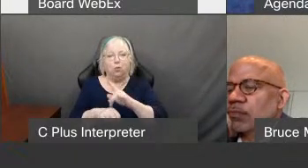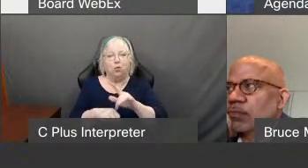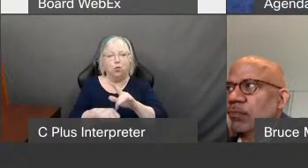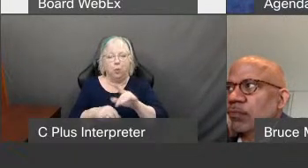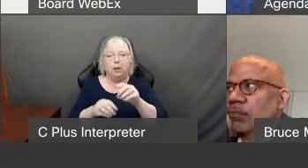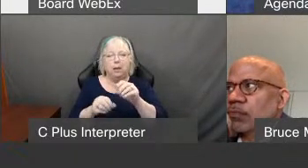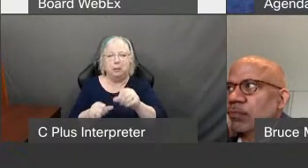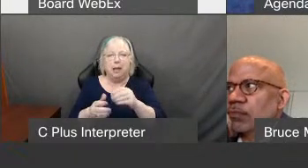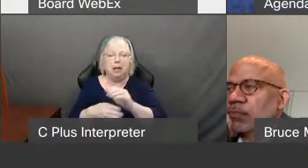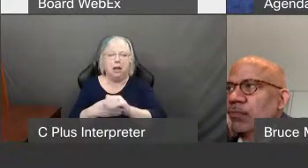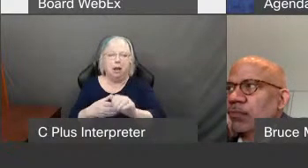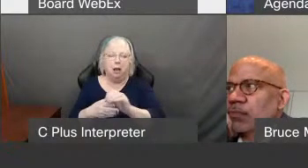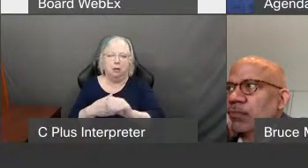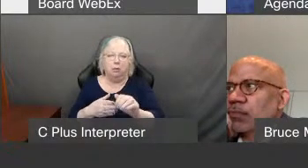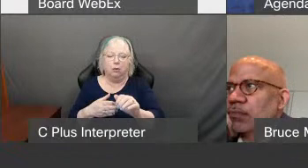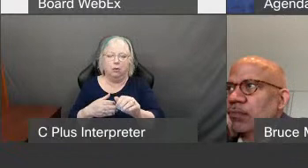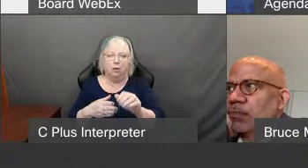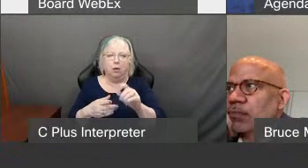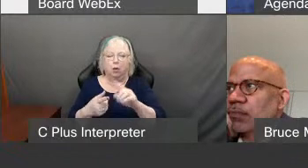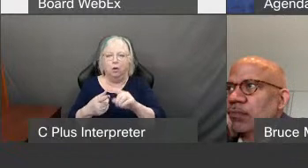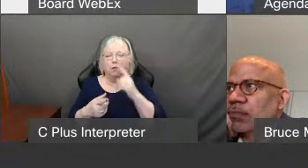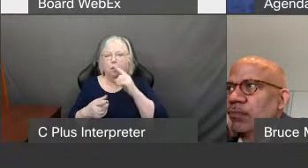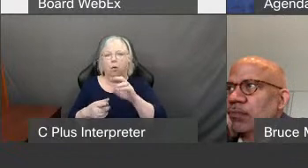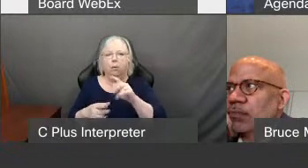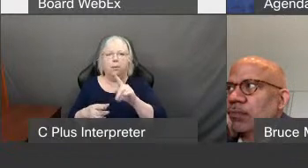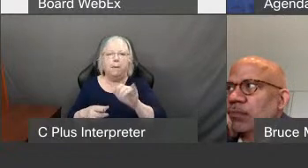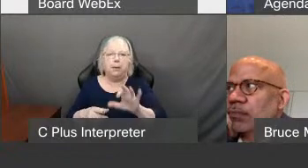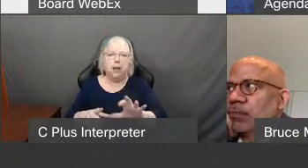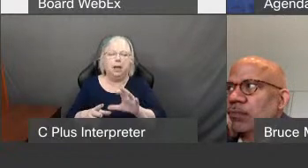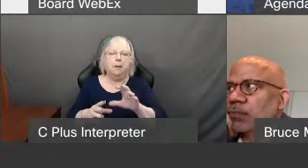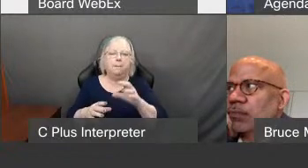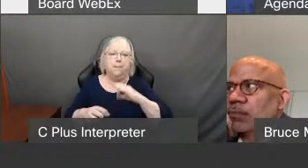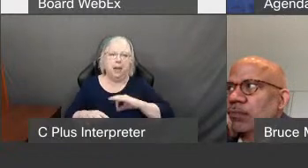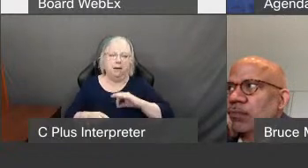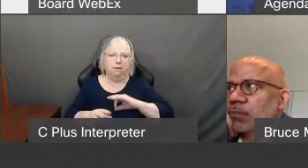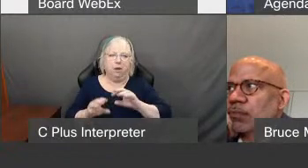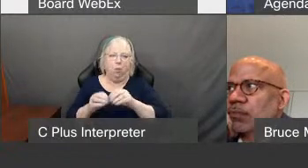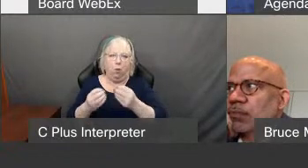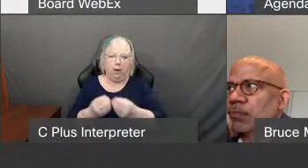to public benefit organizations,